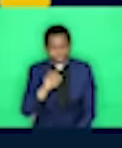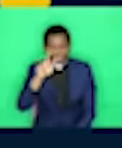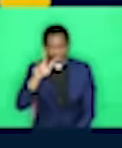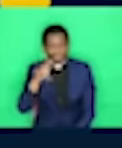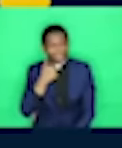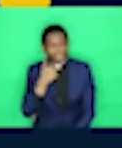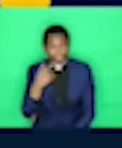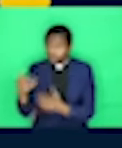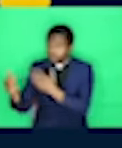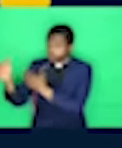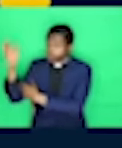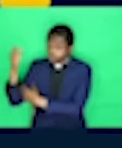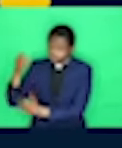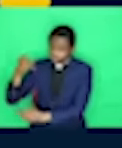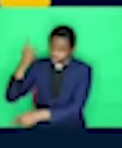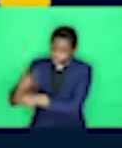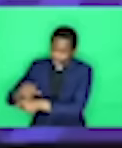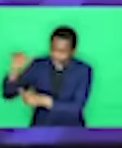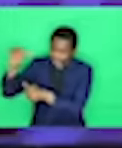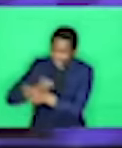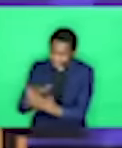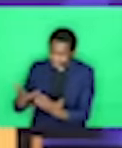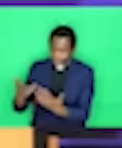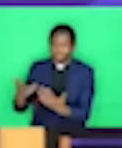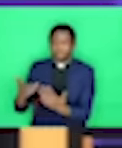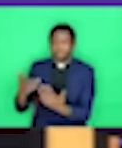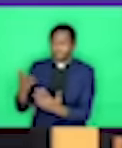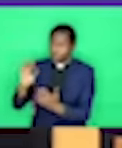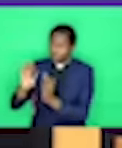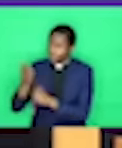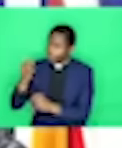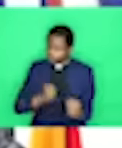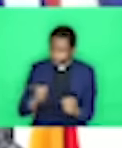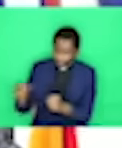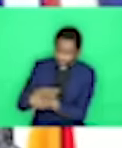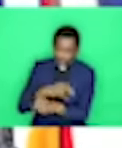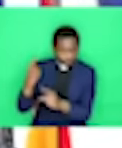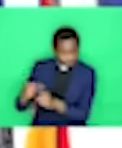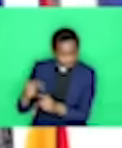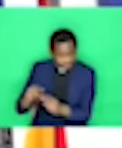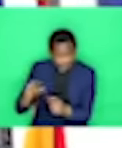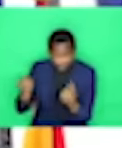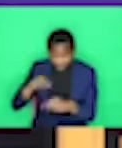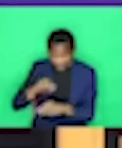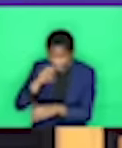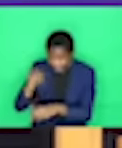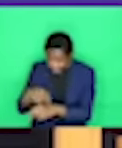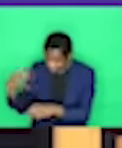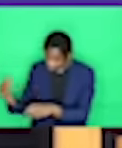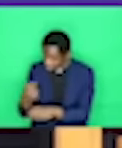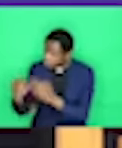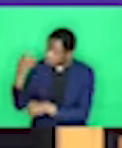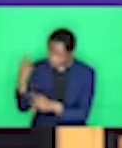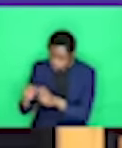by his powerful word. So when any nation takes the word of God as a rule and live by the principles of the